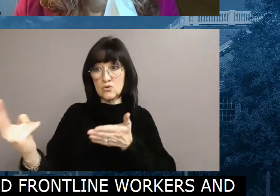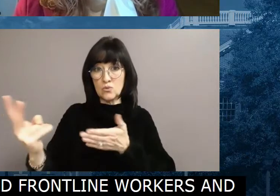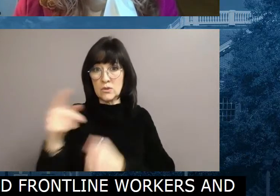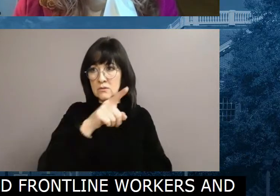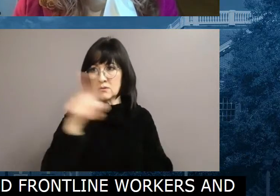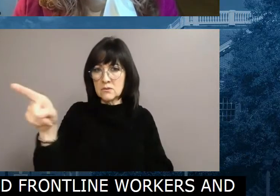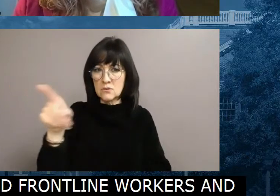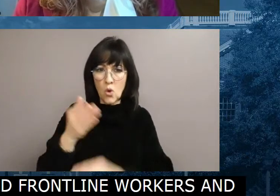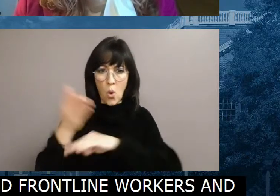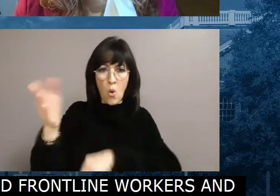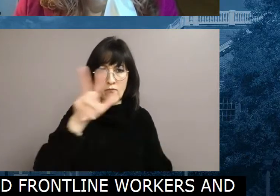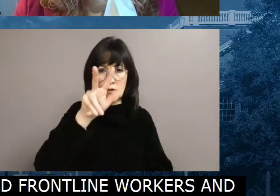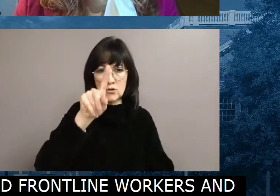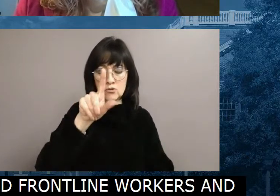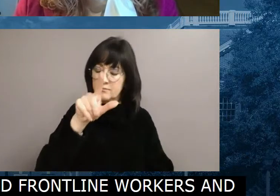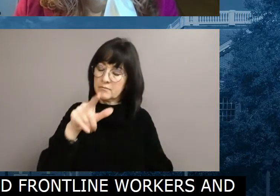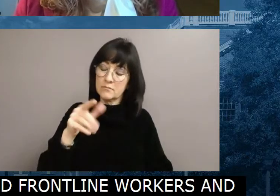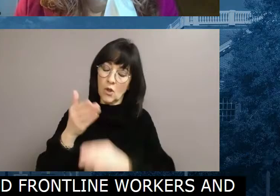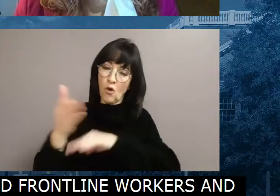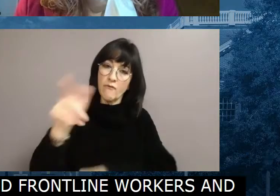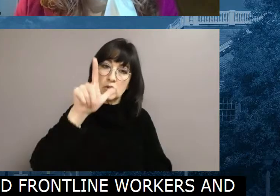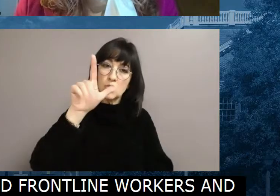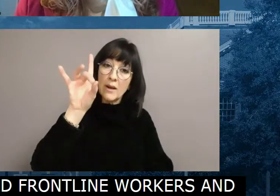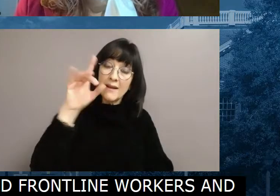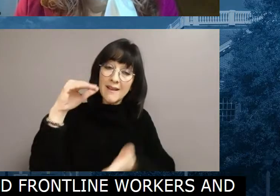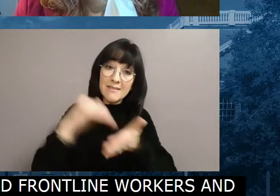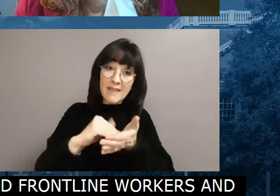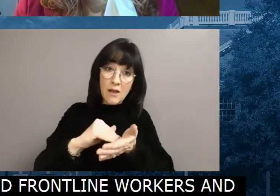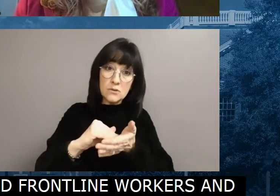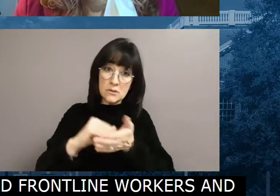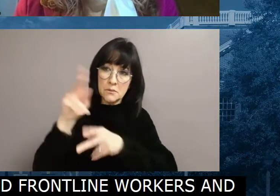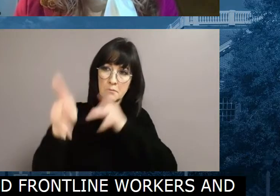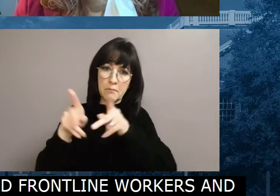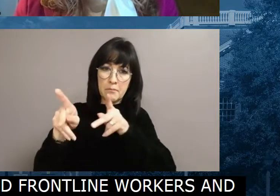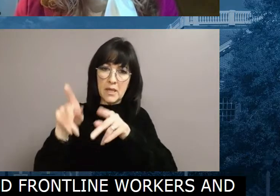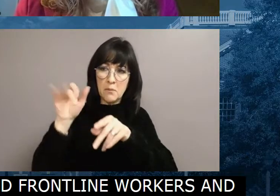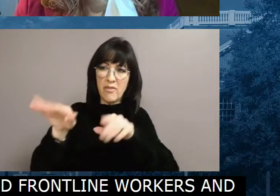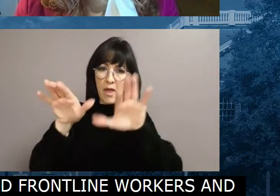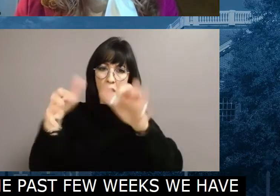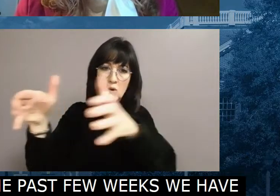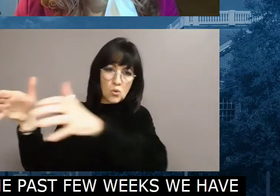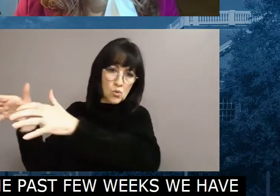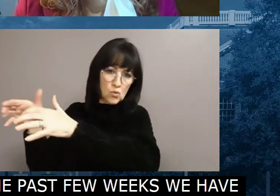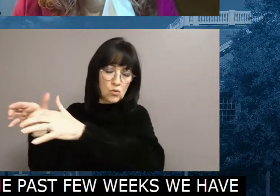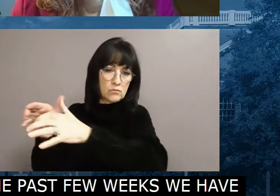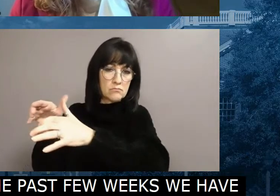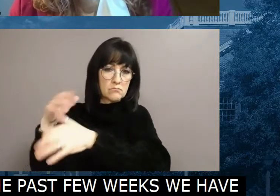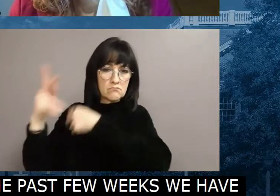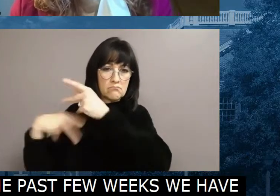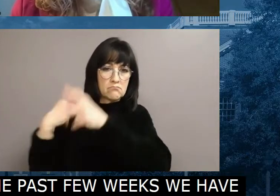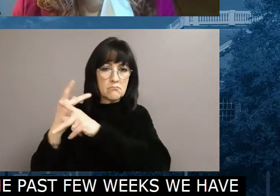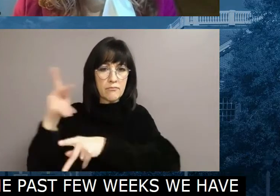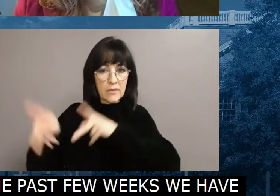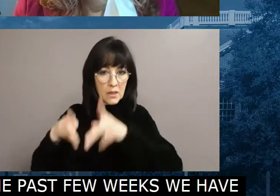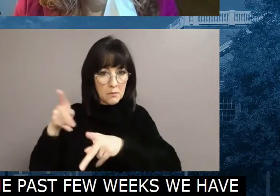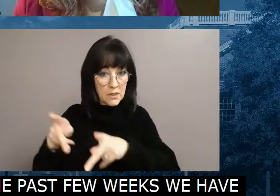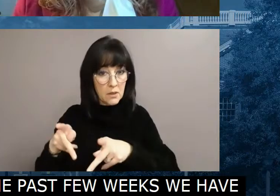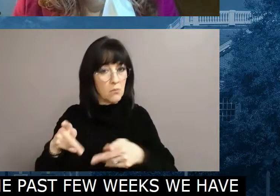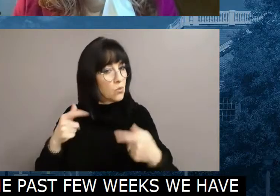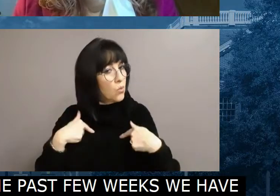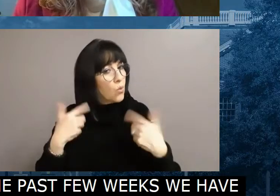those groups. We're protecting by vaccinating our restaurant workers and